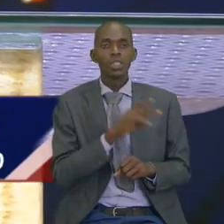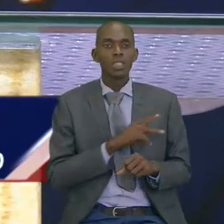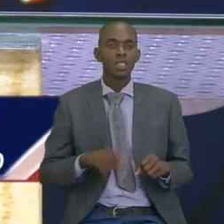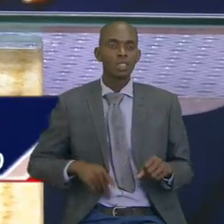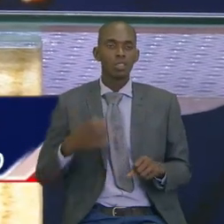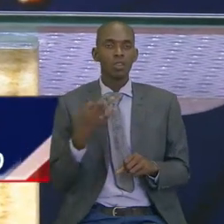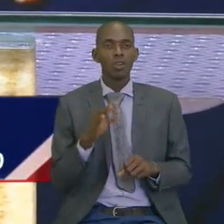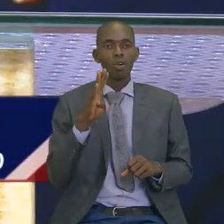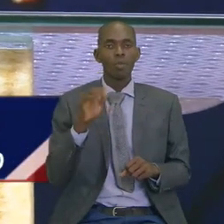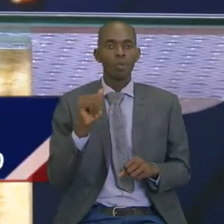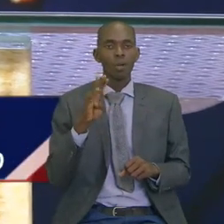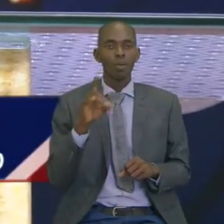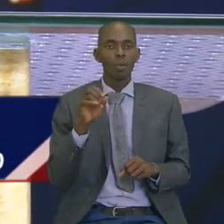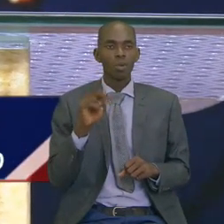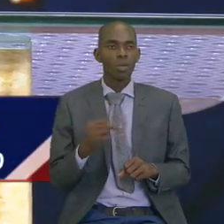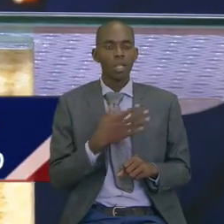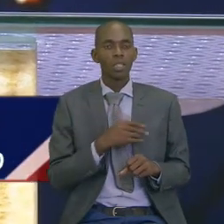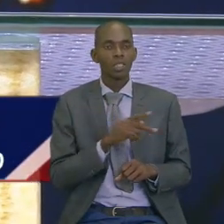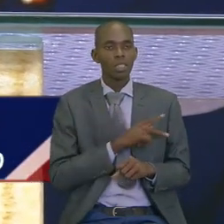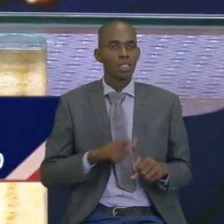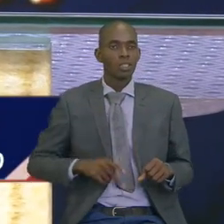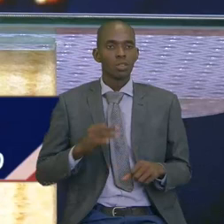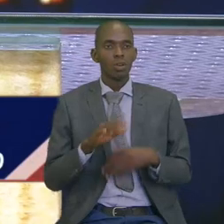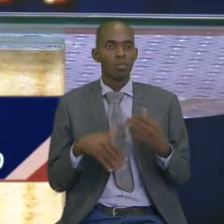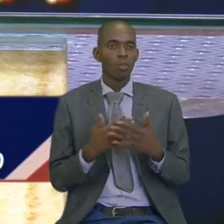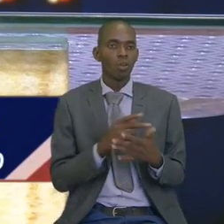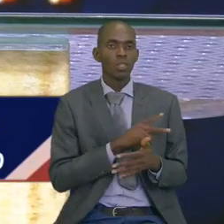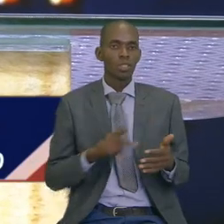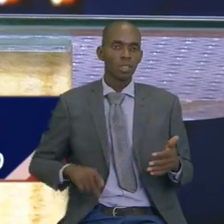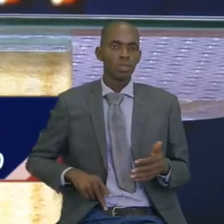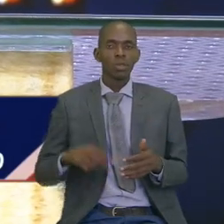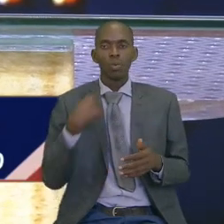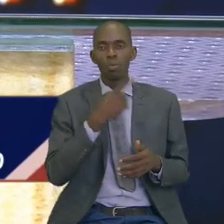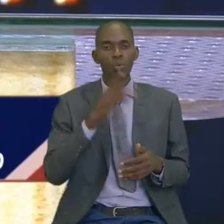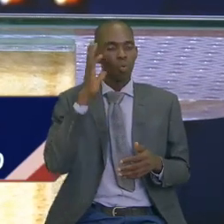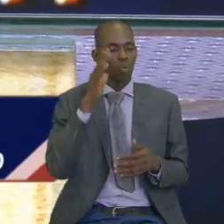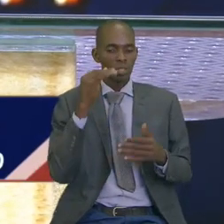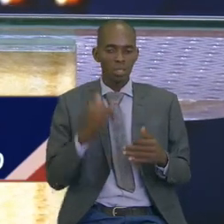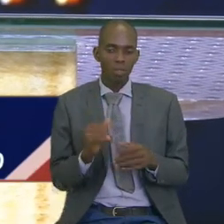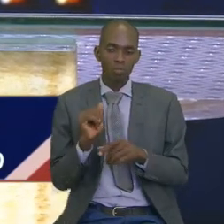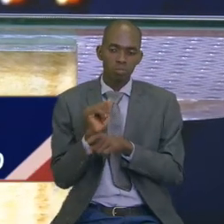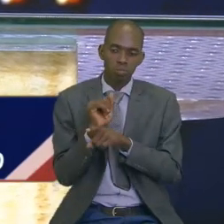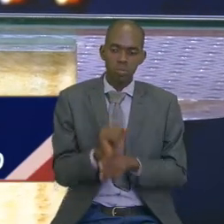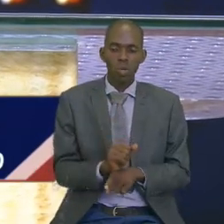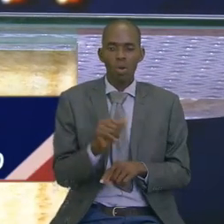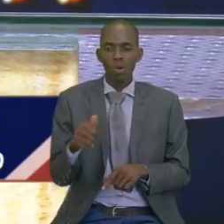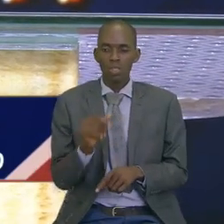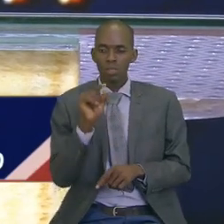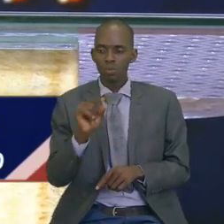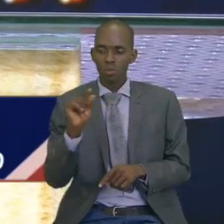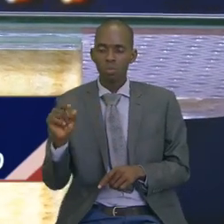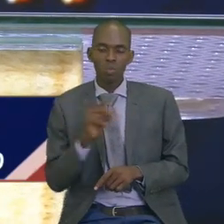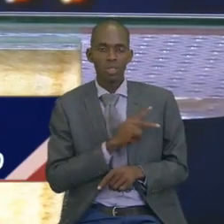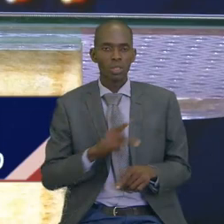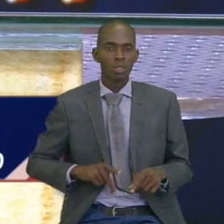Because he'll subdue other little kingdoms, and those kings he subdued, they will come